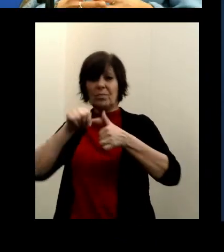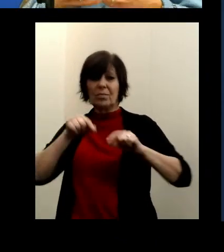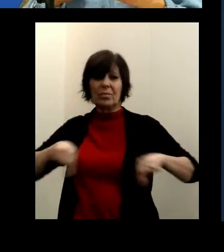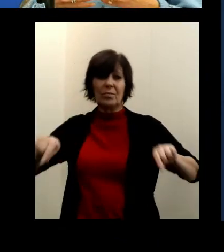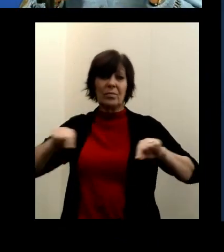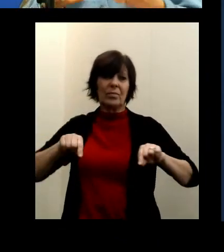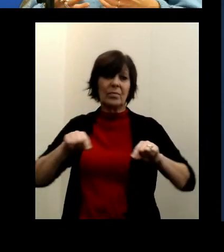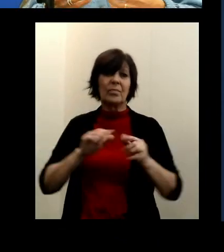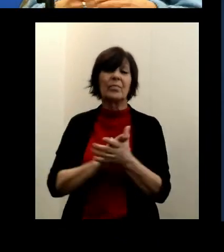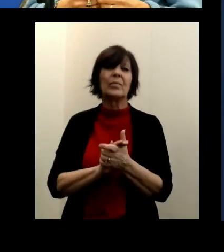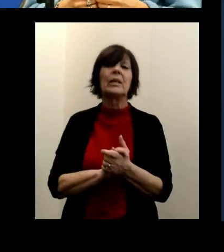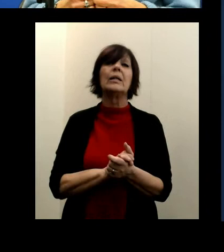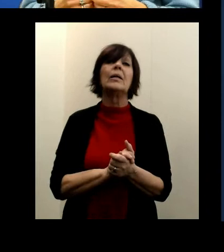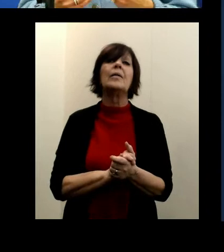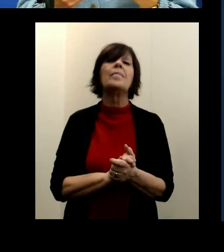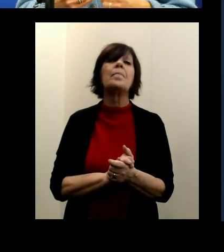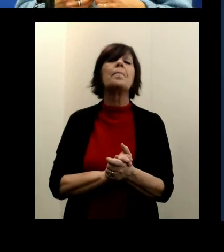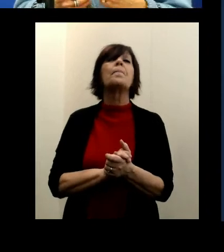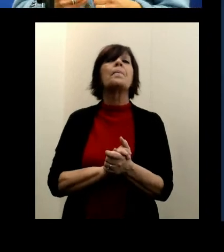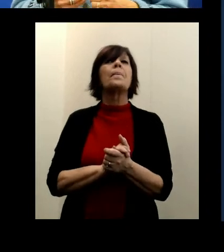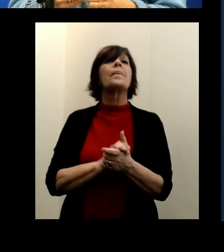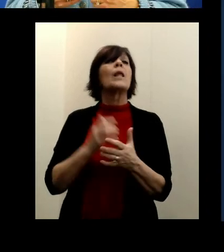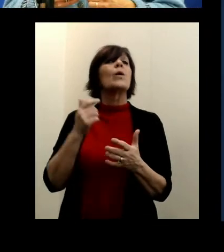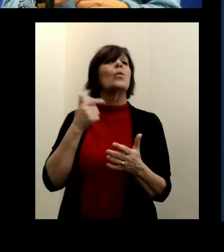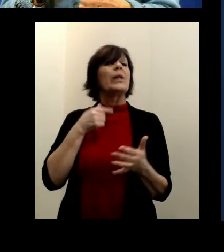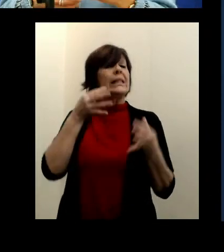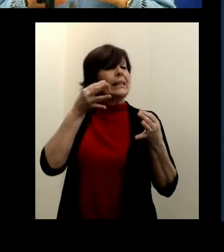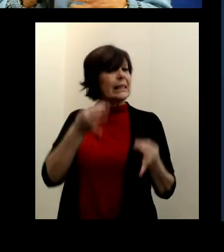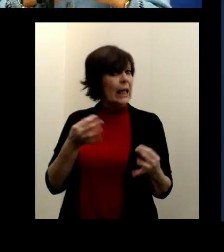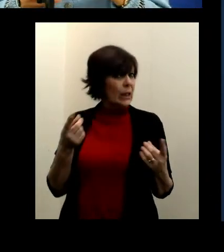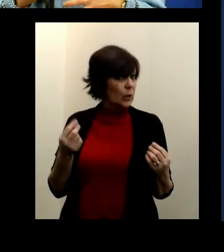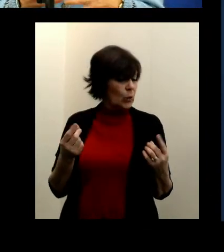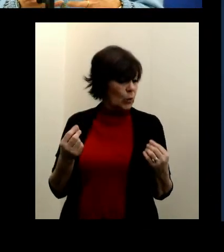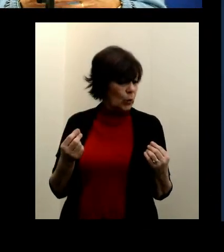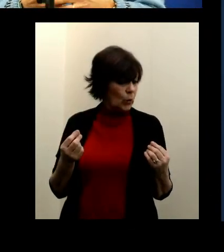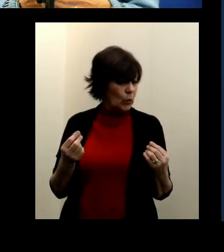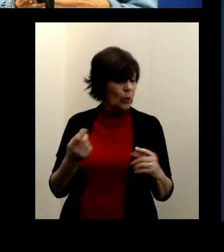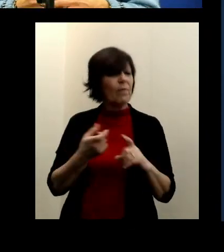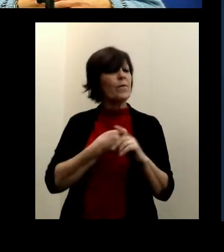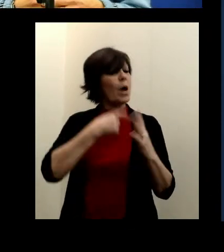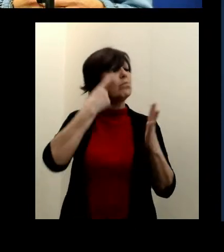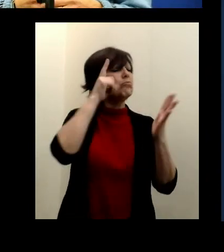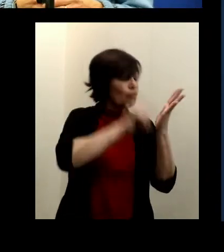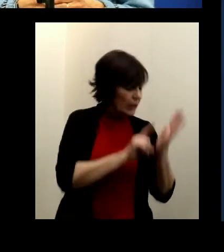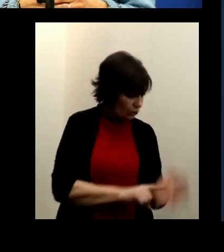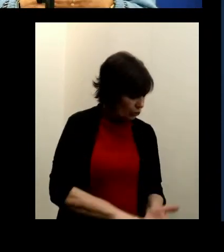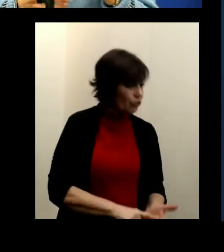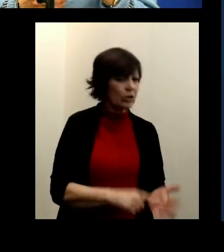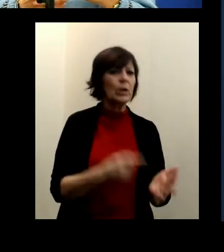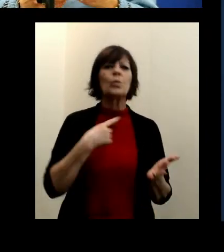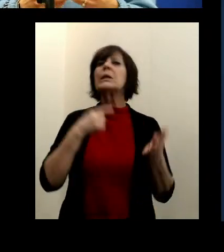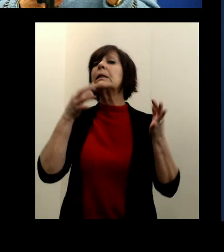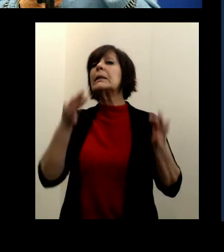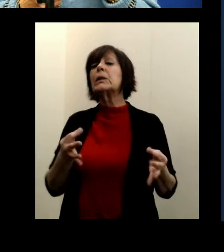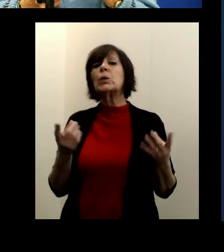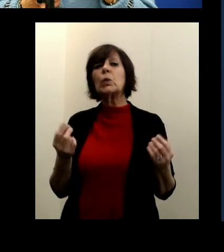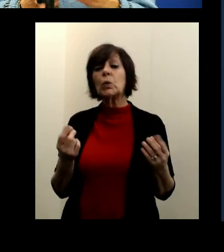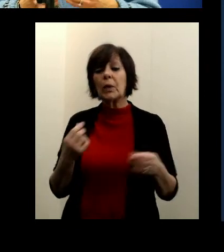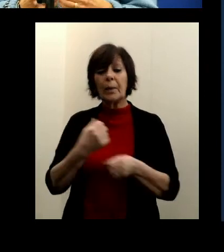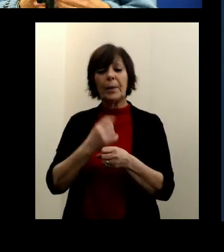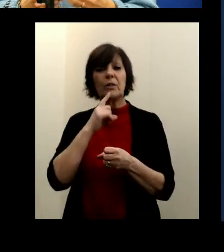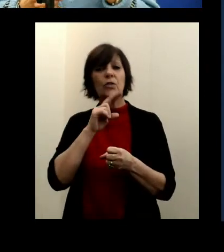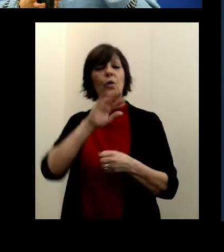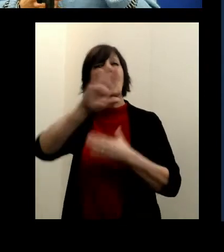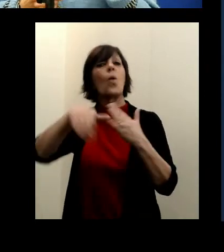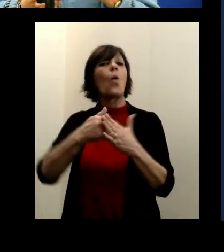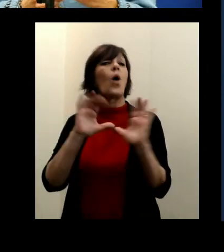the classroom and then throughout the school. So what we decided to do, is based on some literature search, is to make sure that the whole